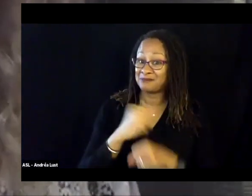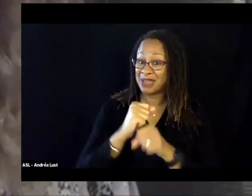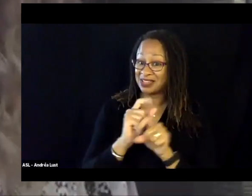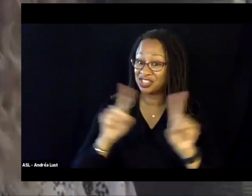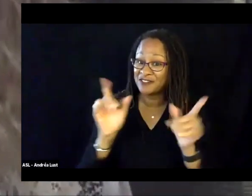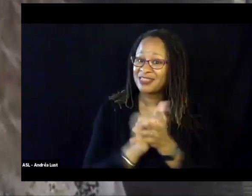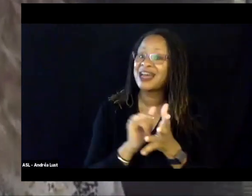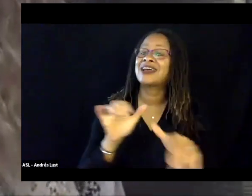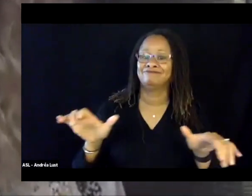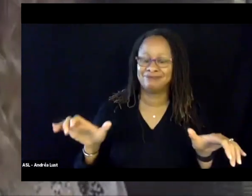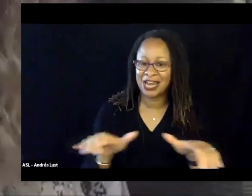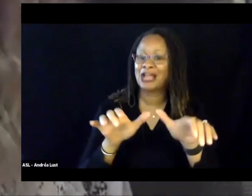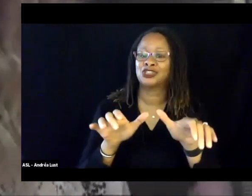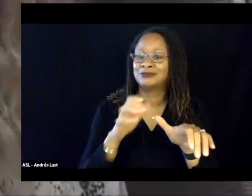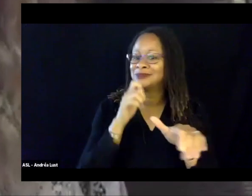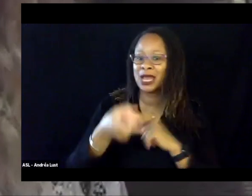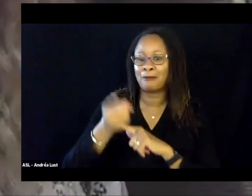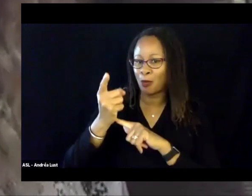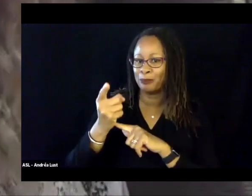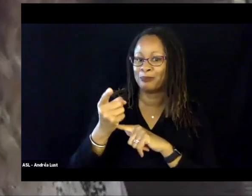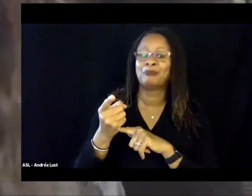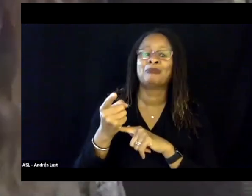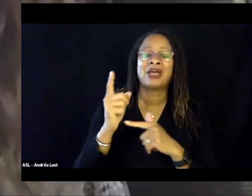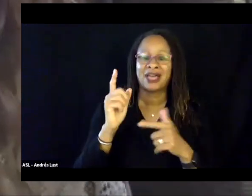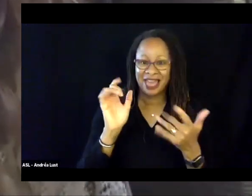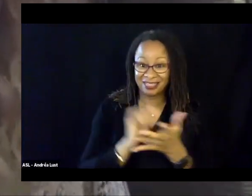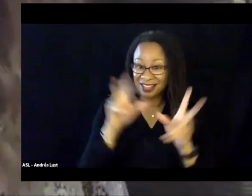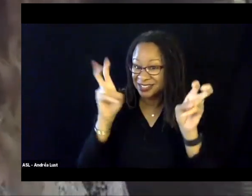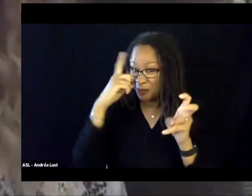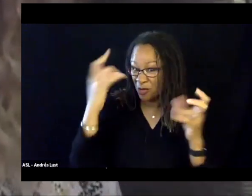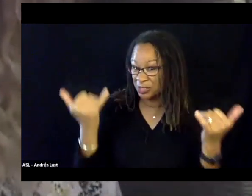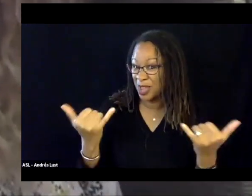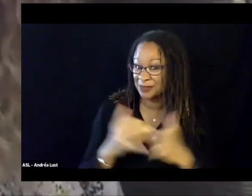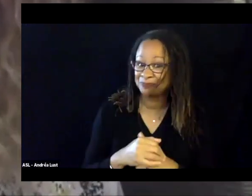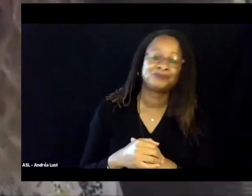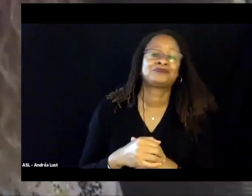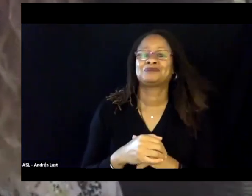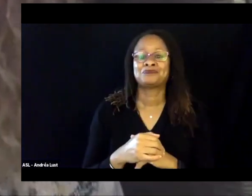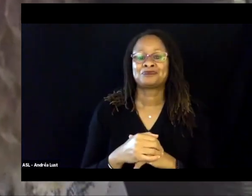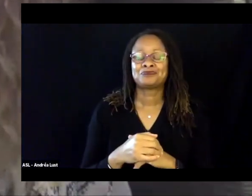an action and not a moment, which brings us to our topic for today, which is